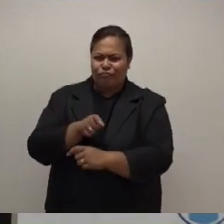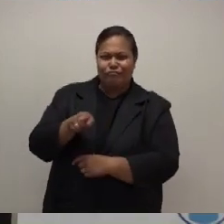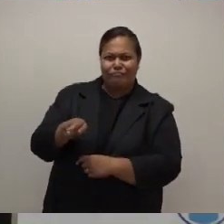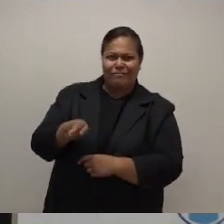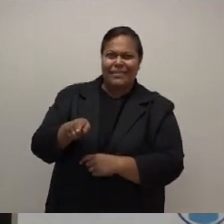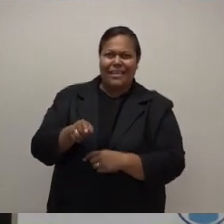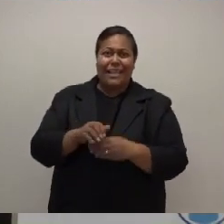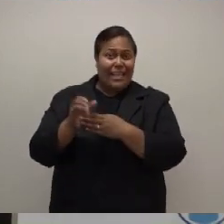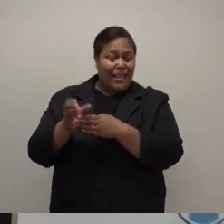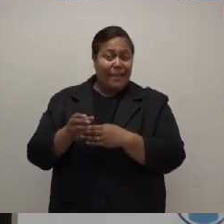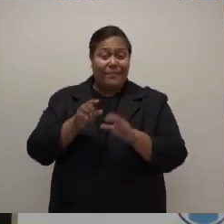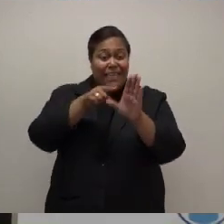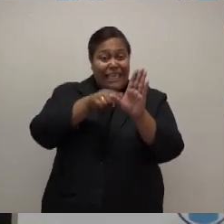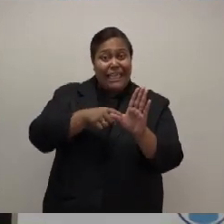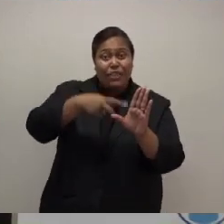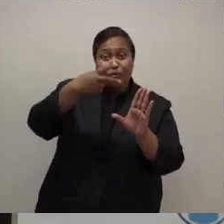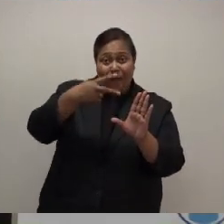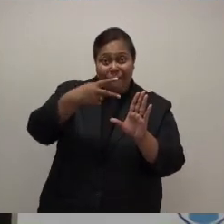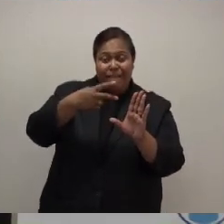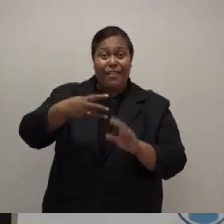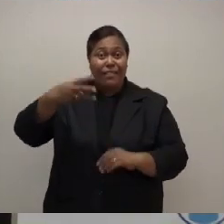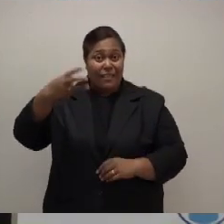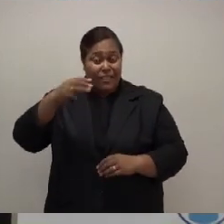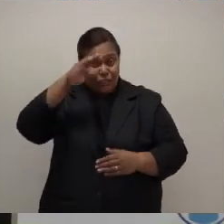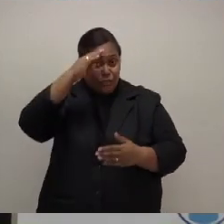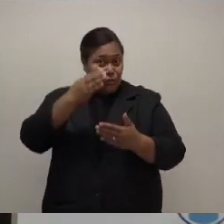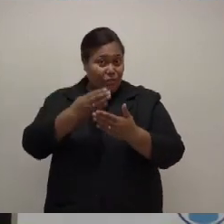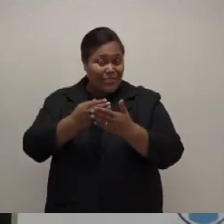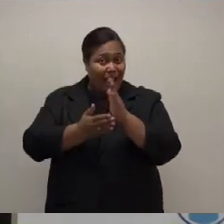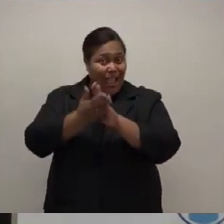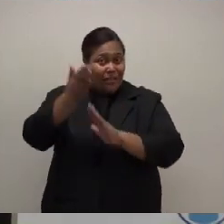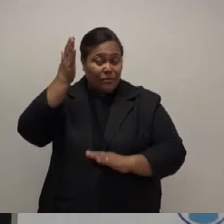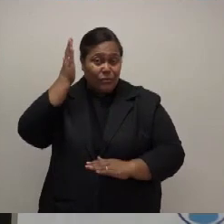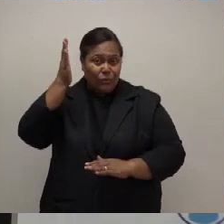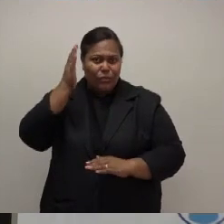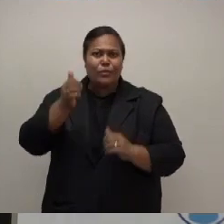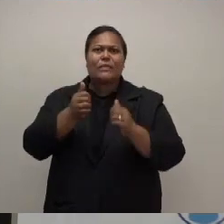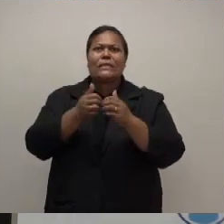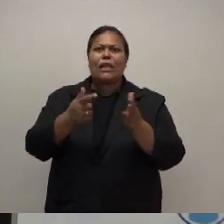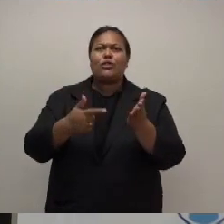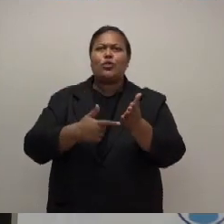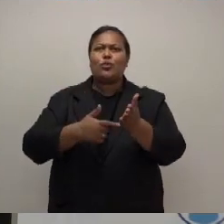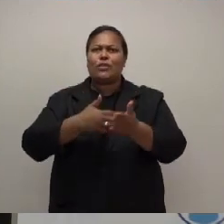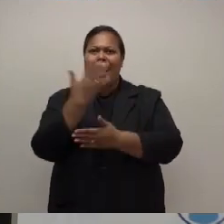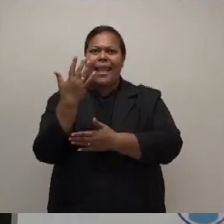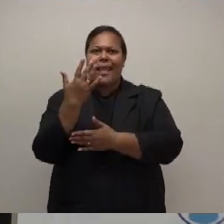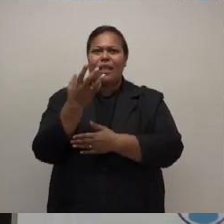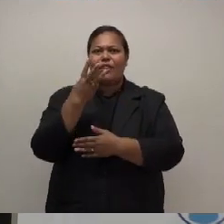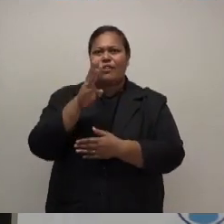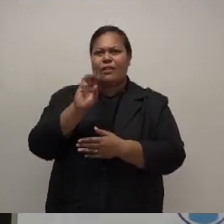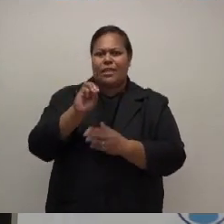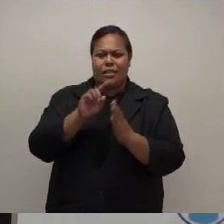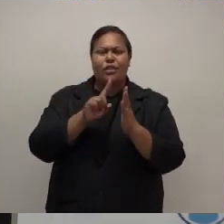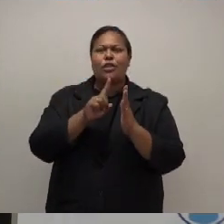13 students in our secondary schools will start classes on Tuesday, the 30th of June.